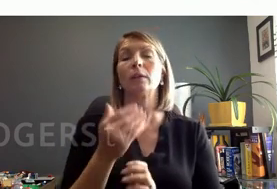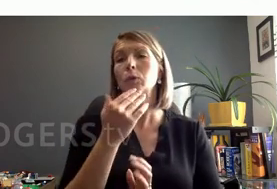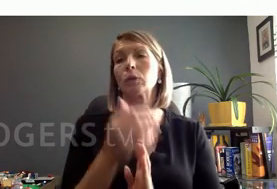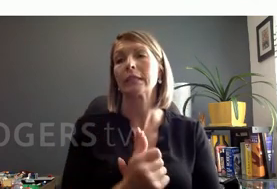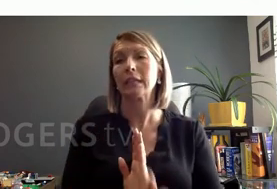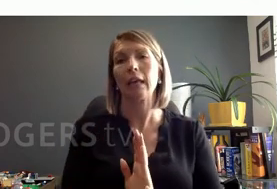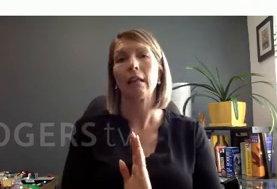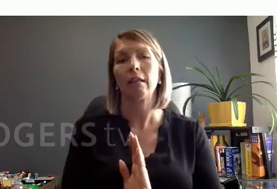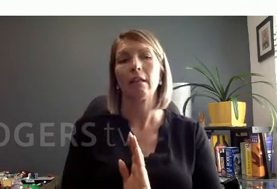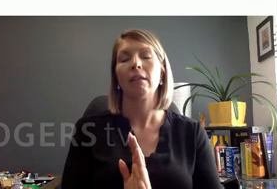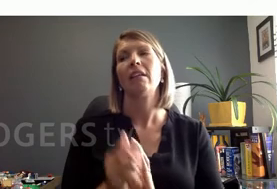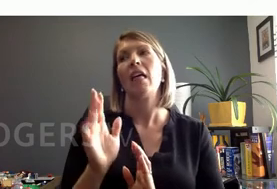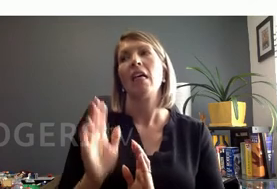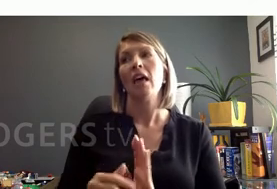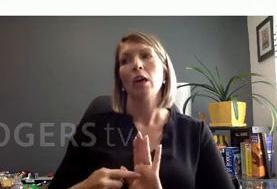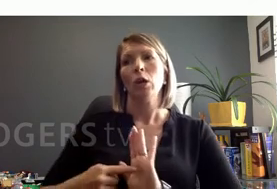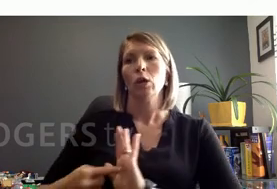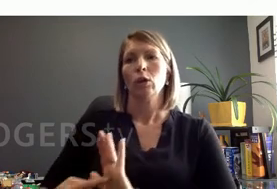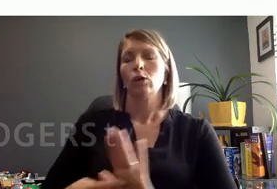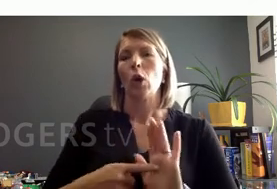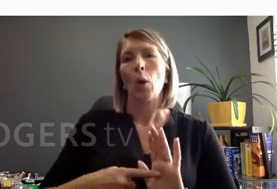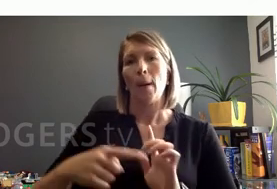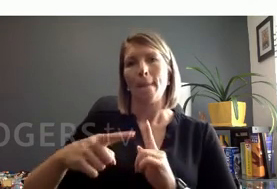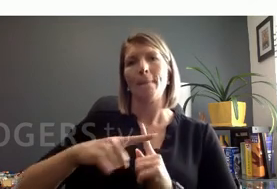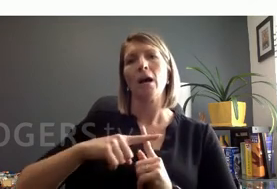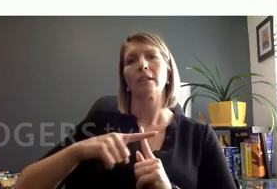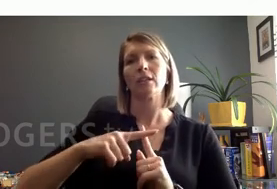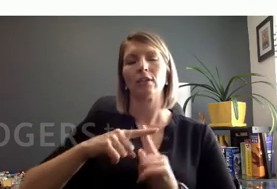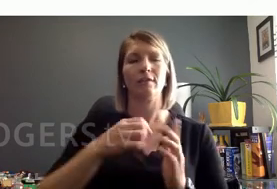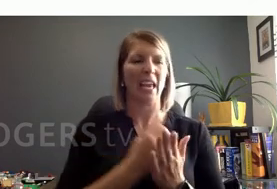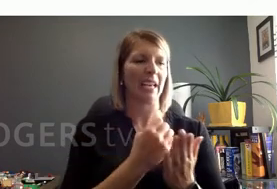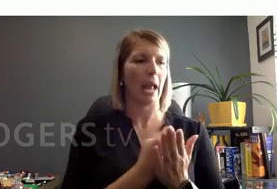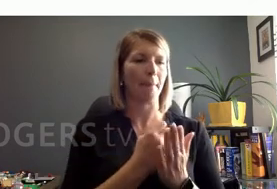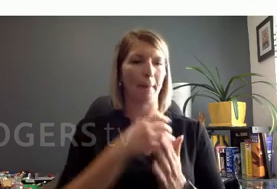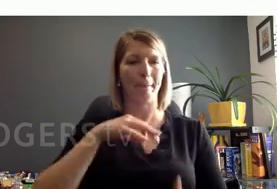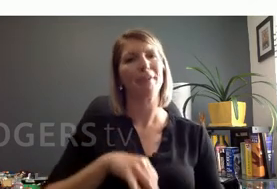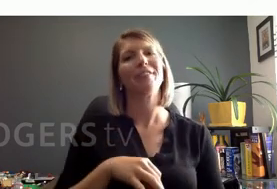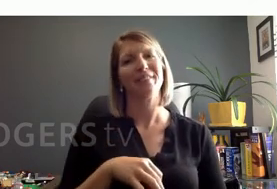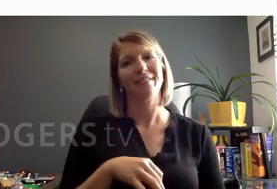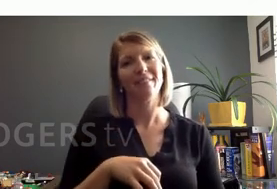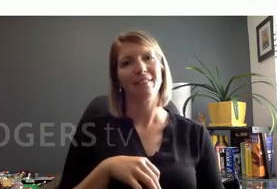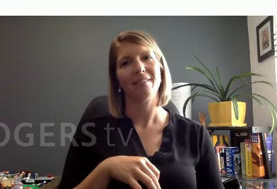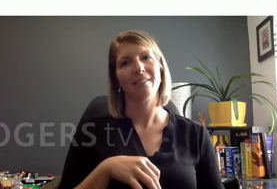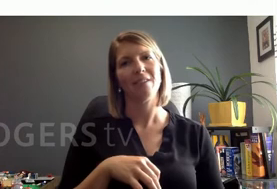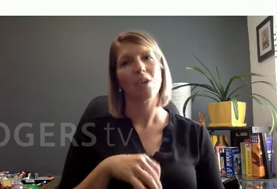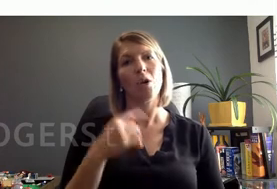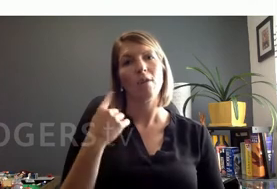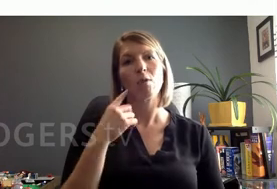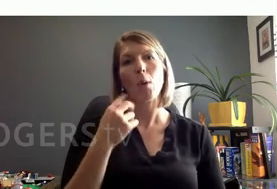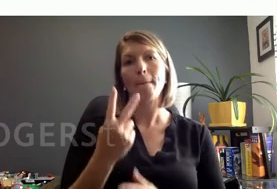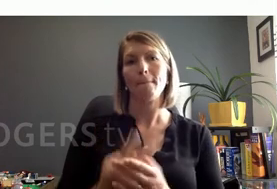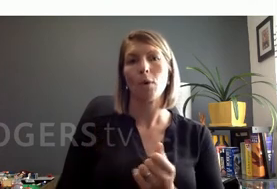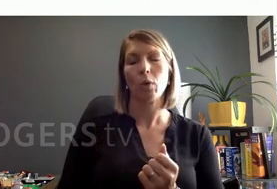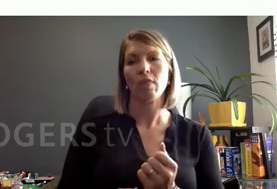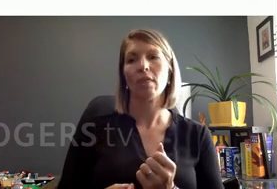lot of, you know, positive social economic benefits to employers, but also to the